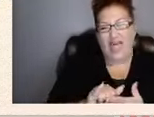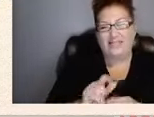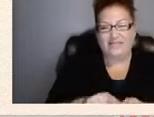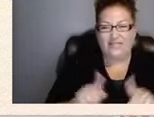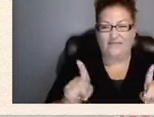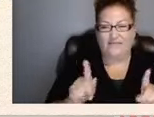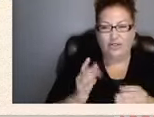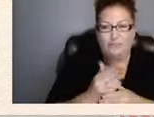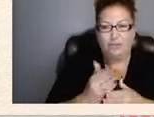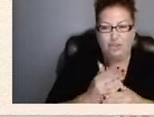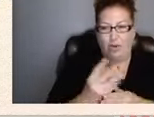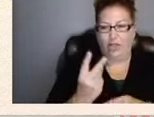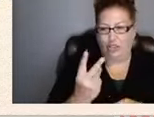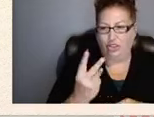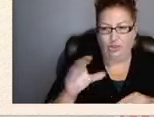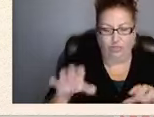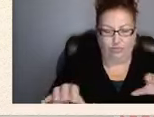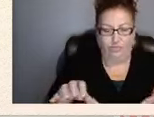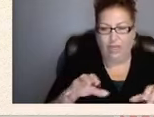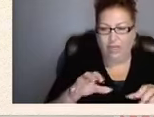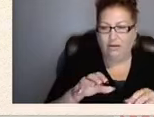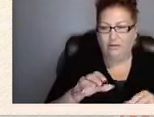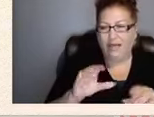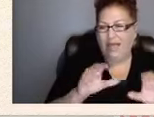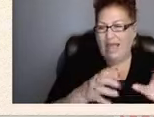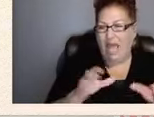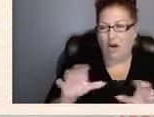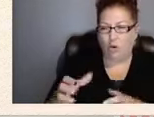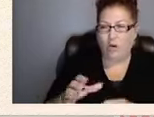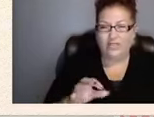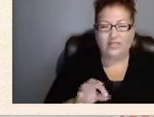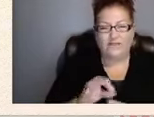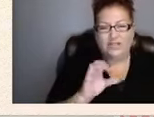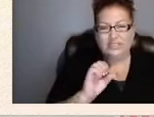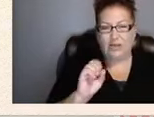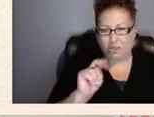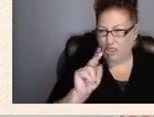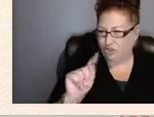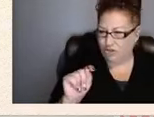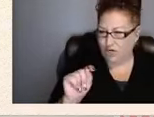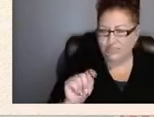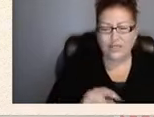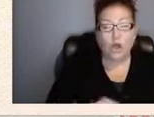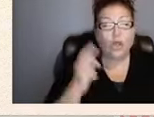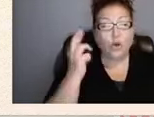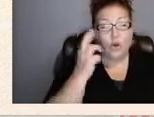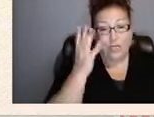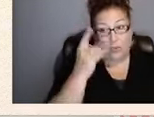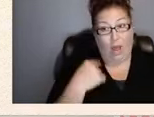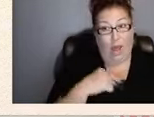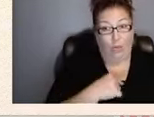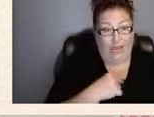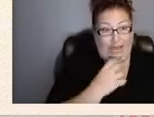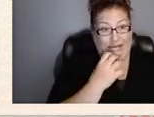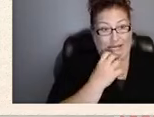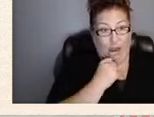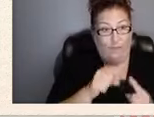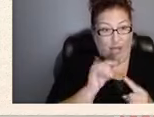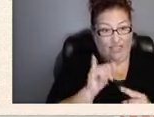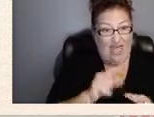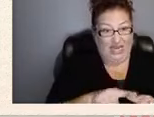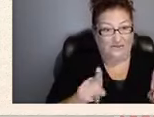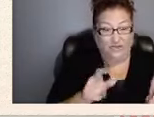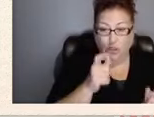two categories of special needs trusts. The reason we care about that difference as to whose money is